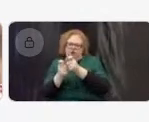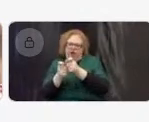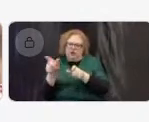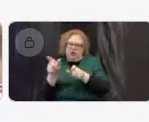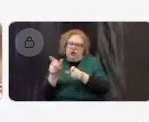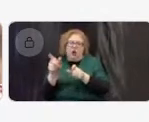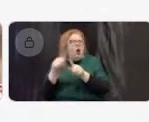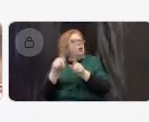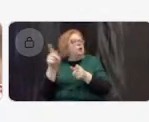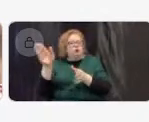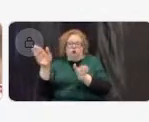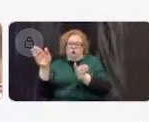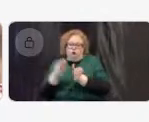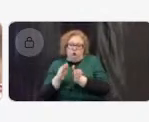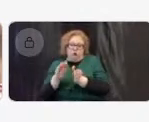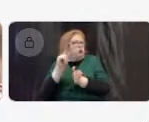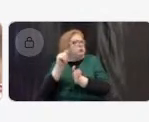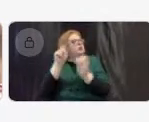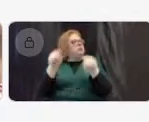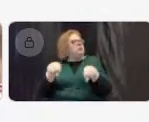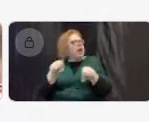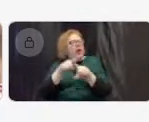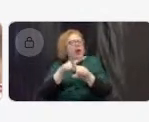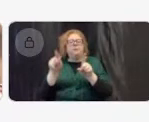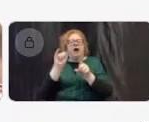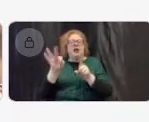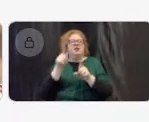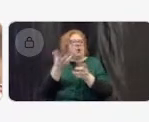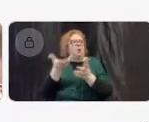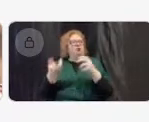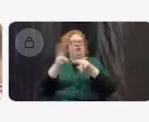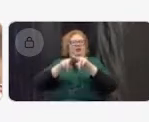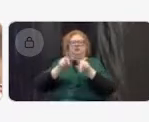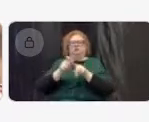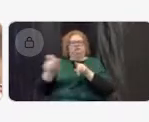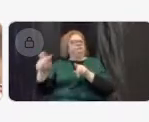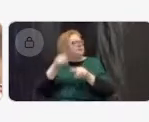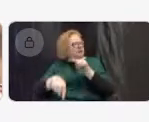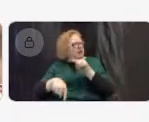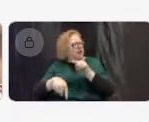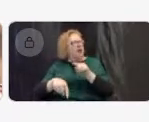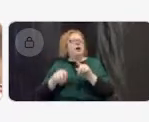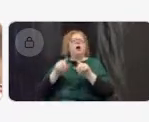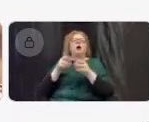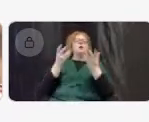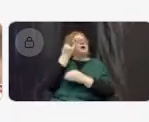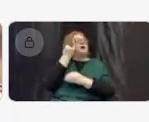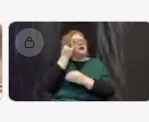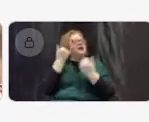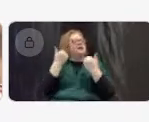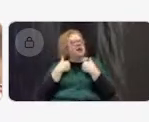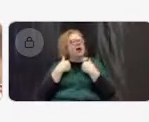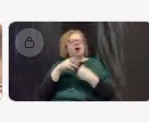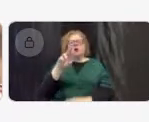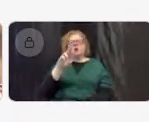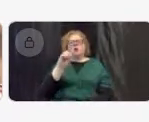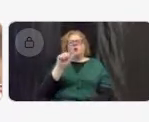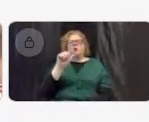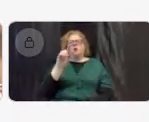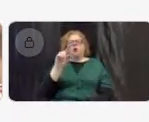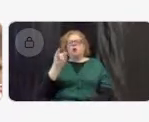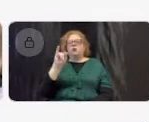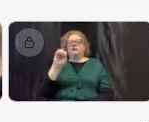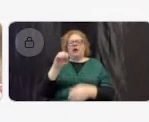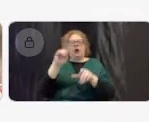that's staff level review. If they have a road tie, right? So if there's one road tie that's tying on